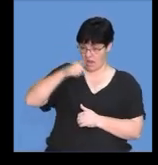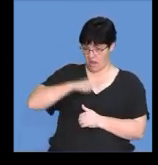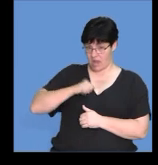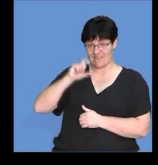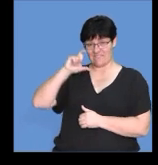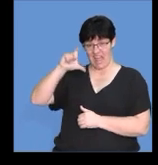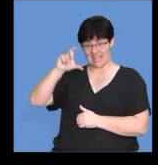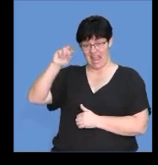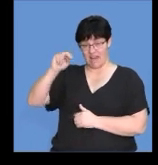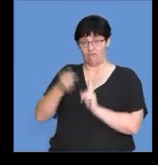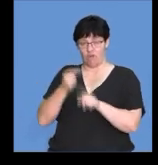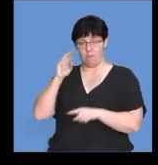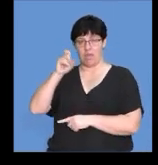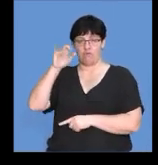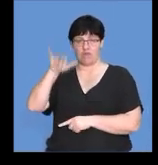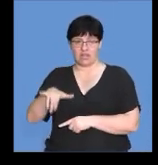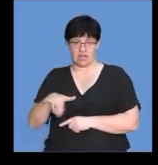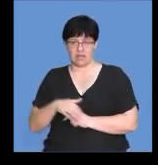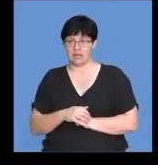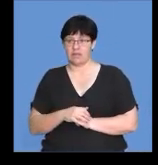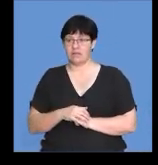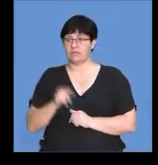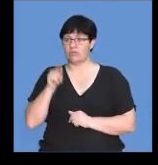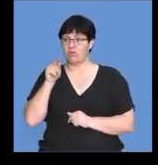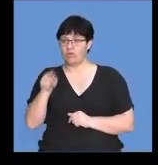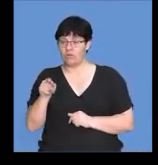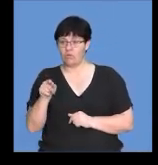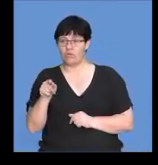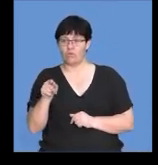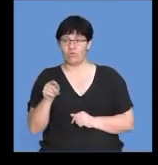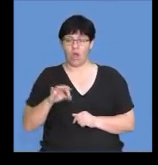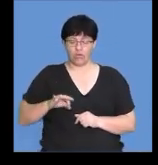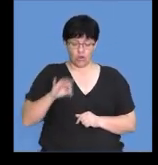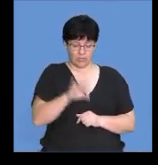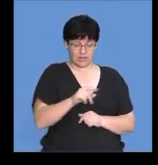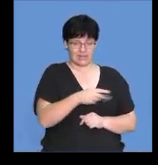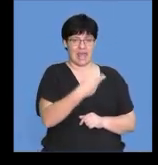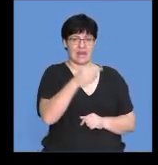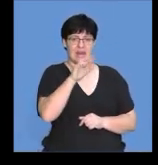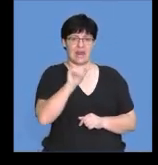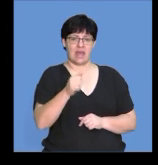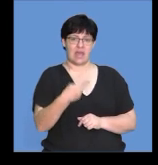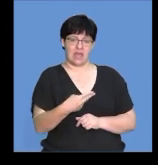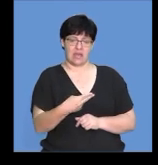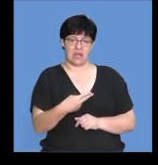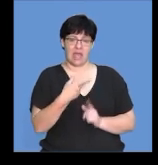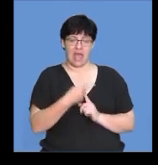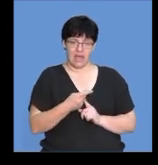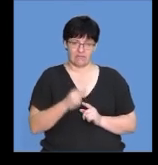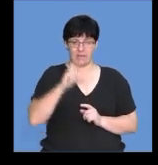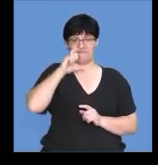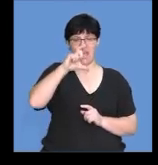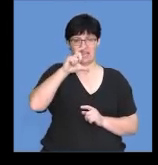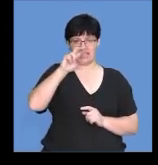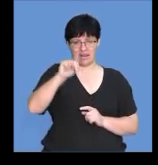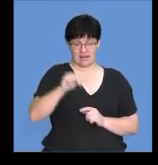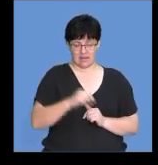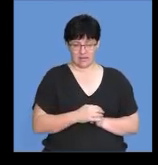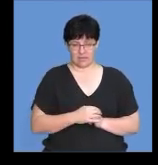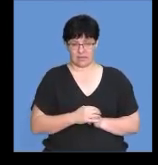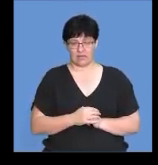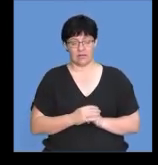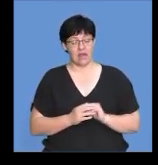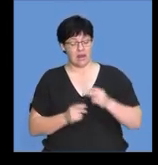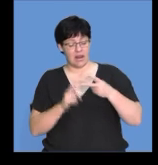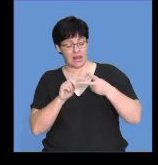allele from Mary. And so Mary has contributed to Hannah having the dominant allele. The next question